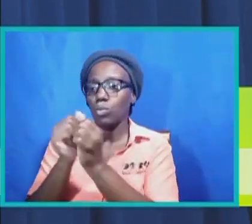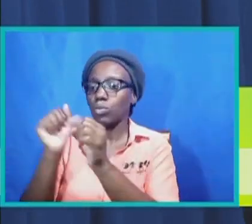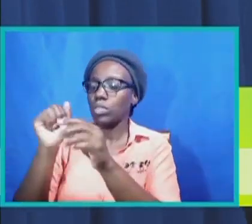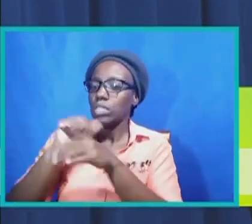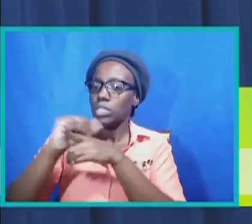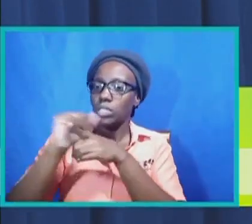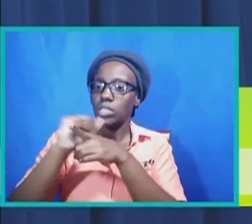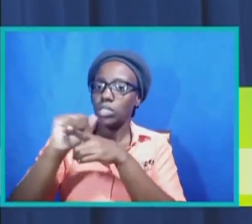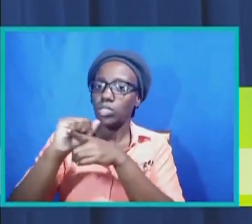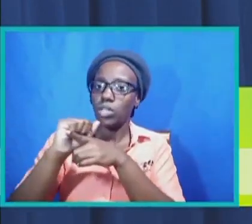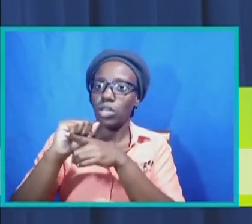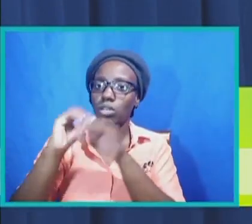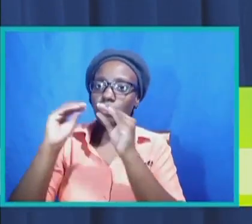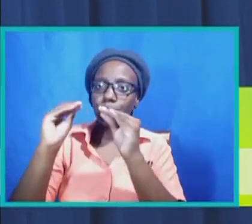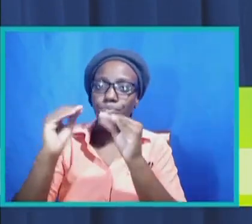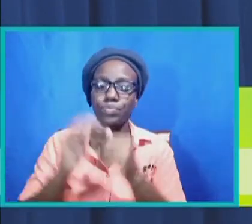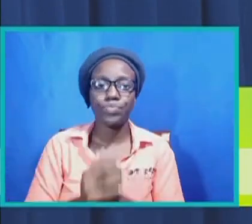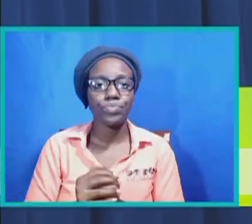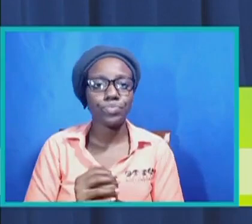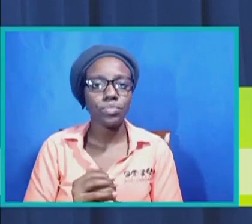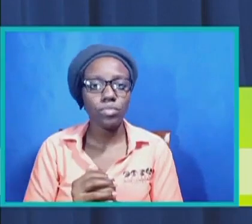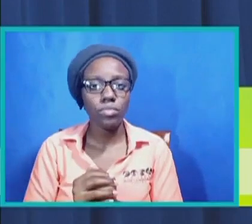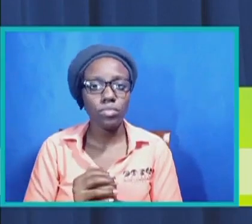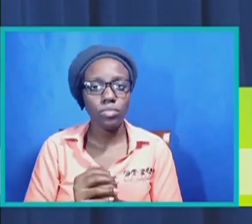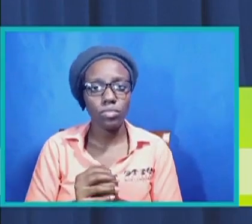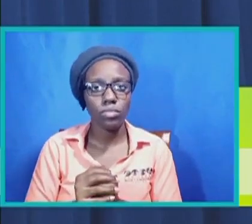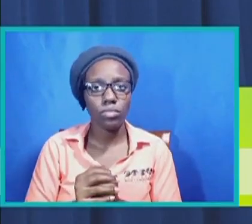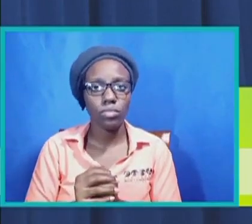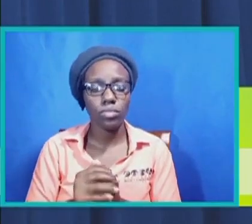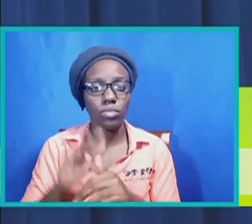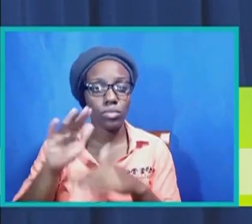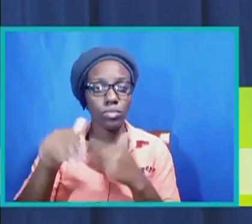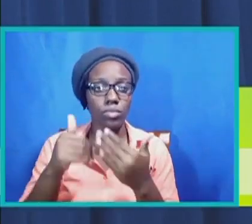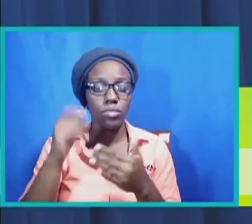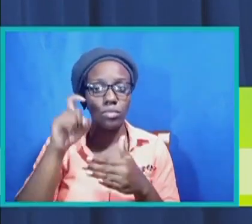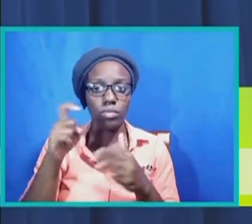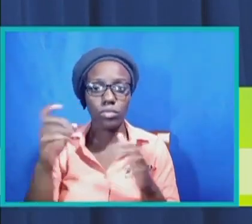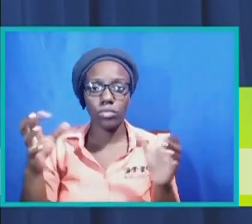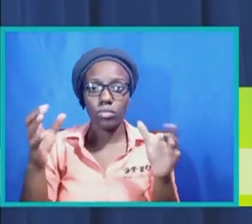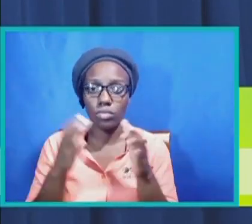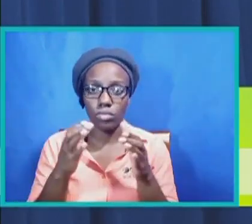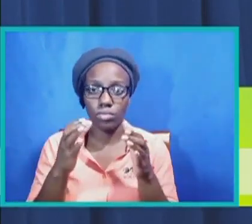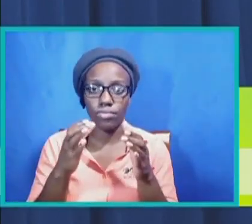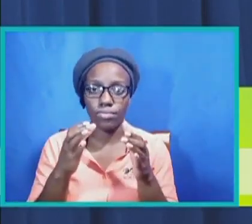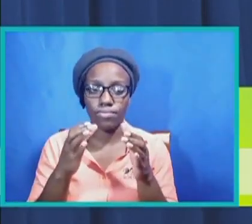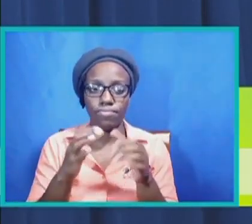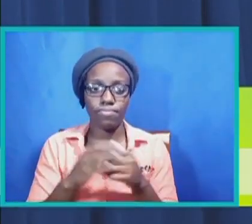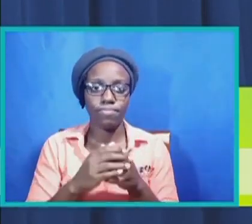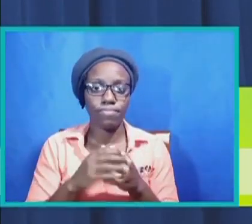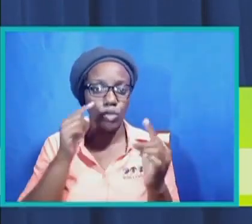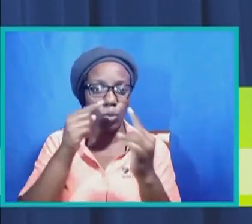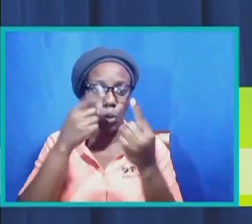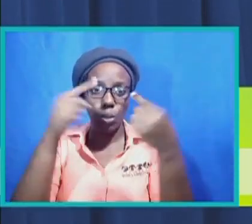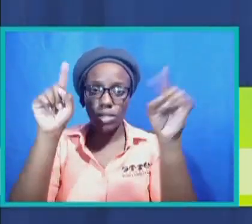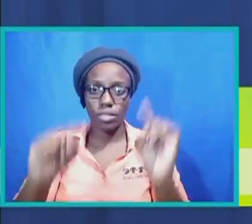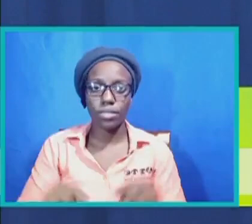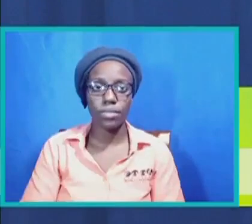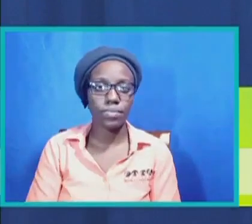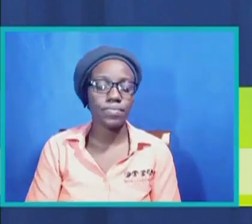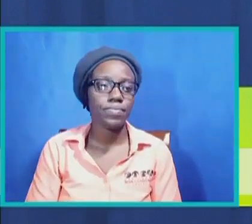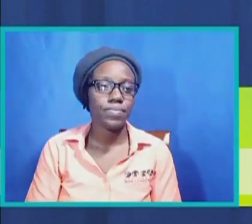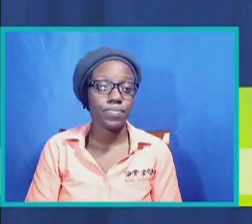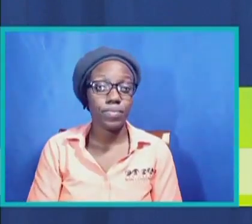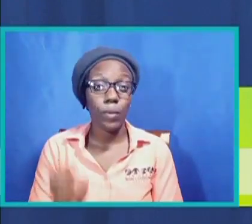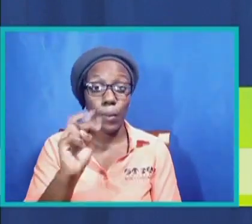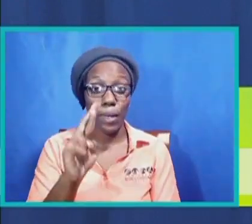resources. All of those things need to really come together to accomplish what we are trying to do. And with that in mind, we take a short